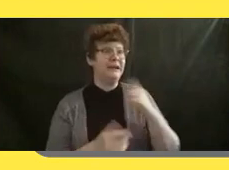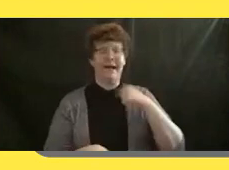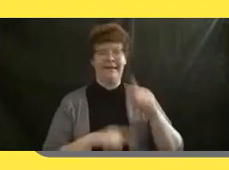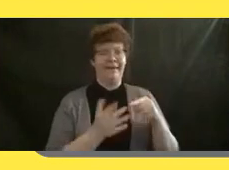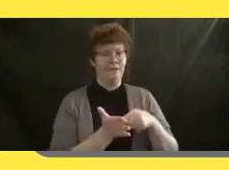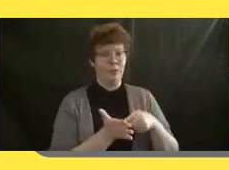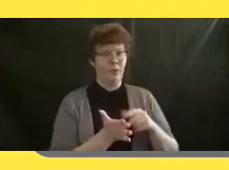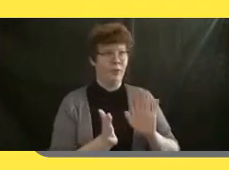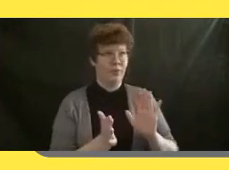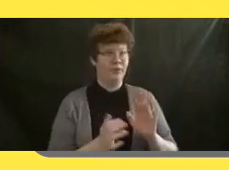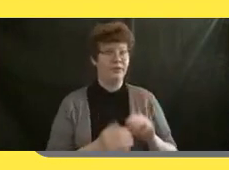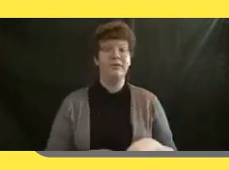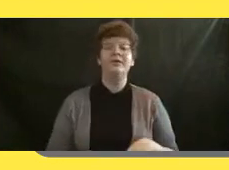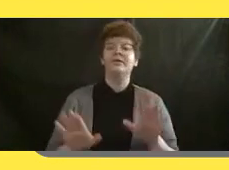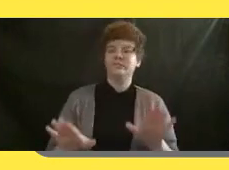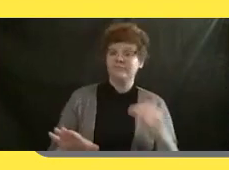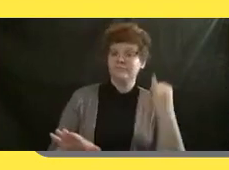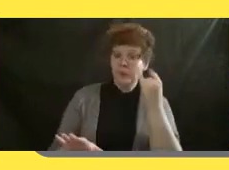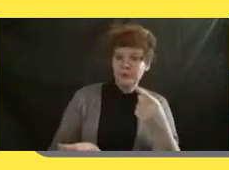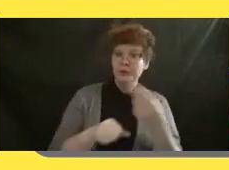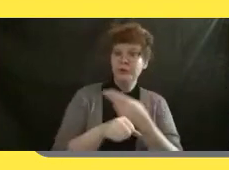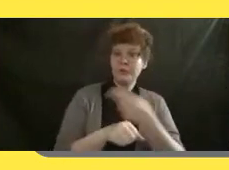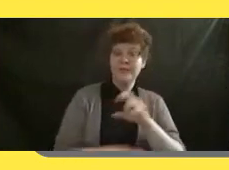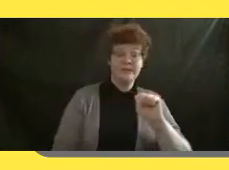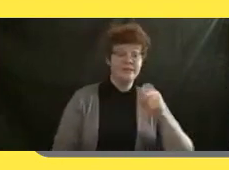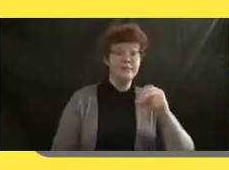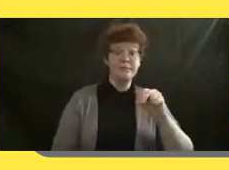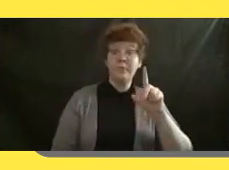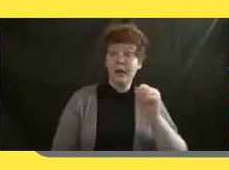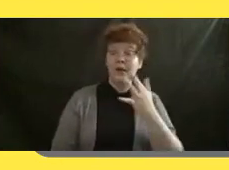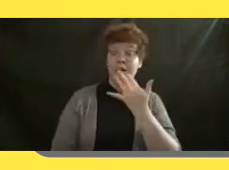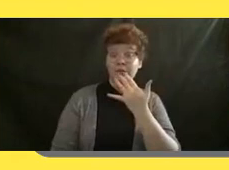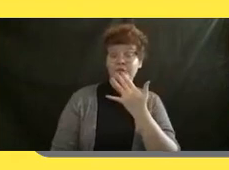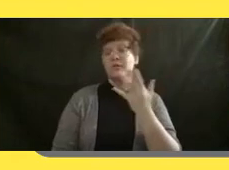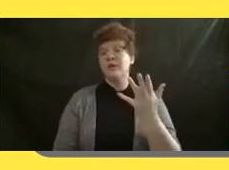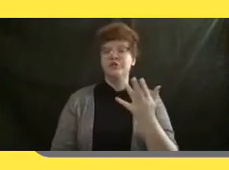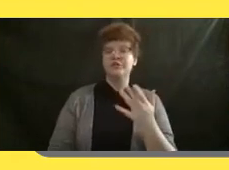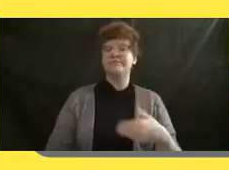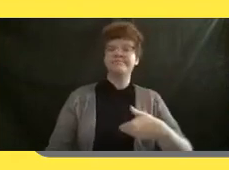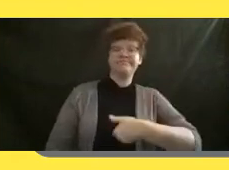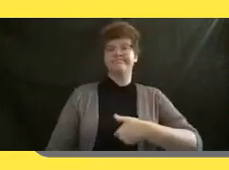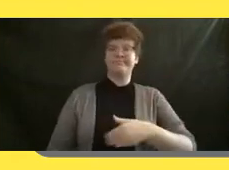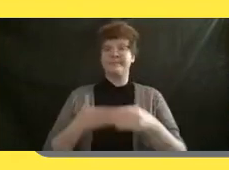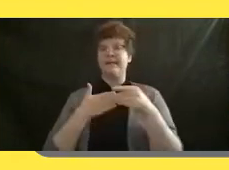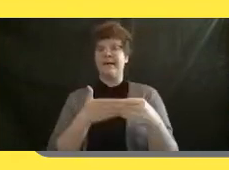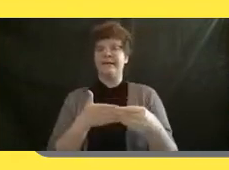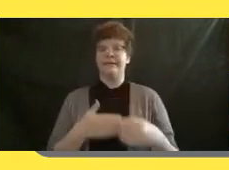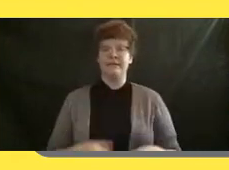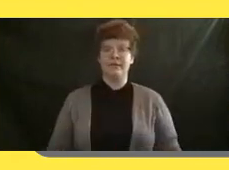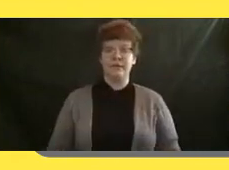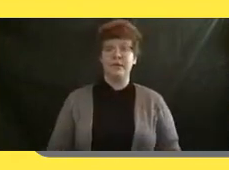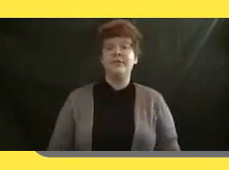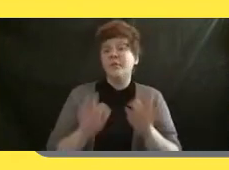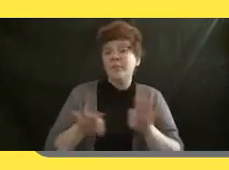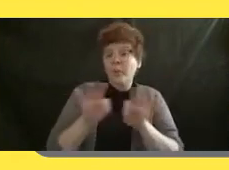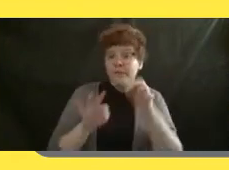spot colors as a guide because they were really important to you, they were important to the client, but you don't have the budget for them. So what you